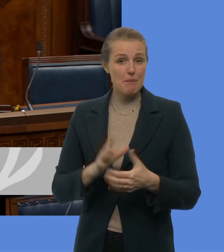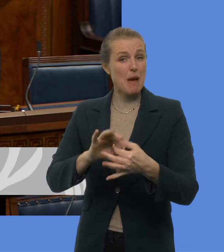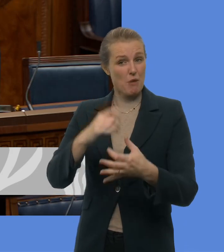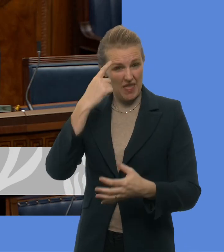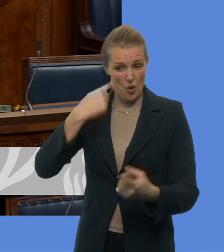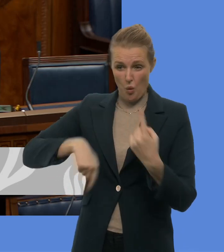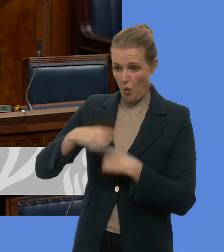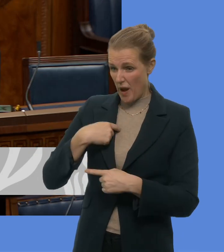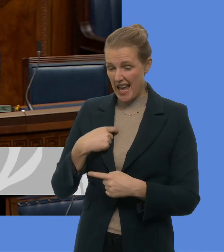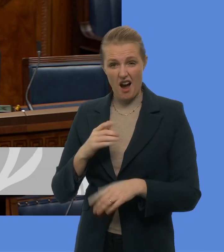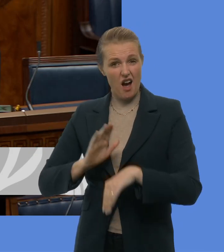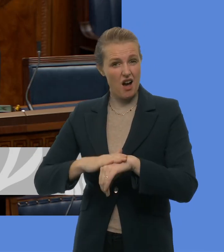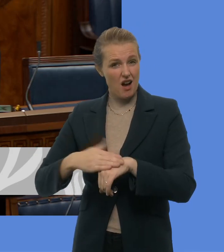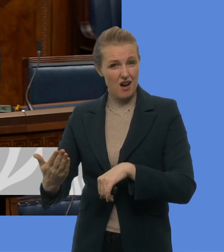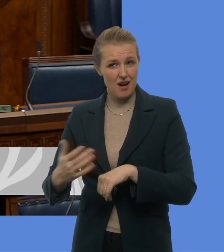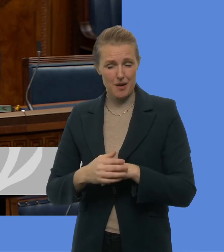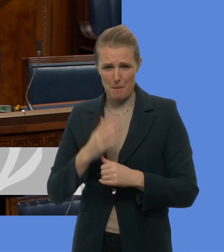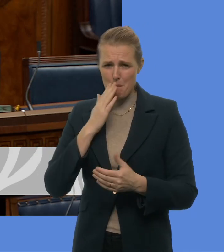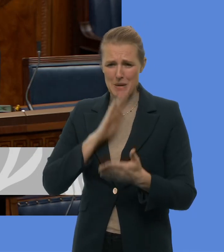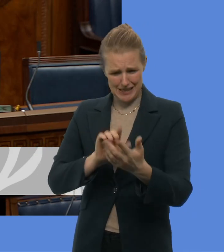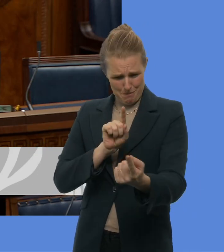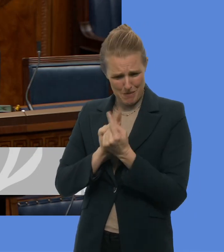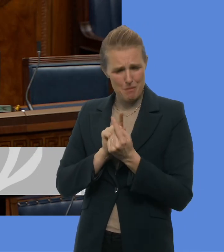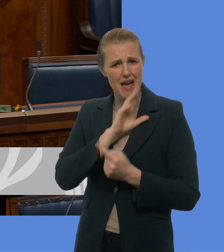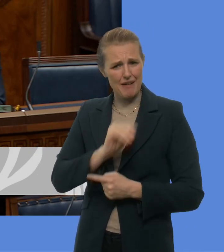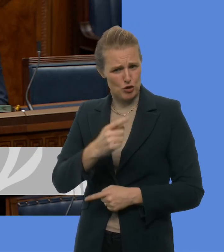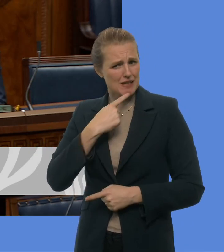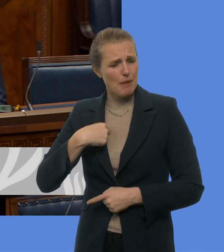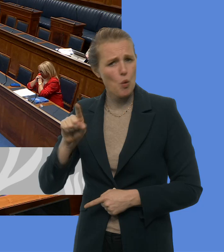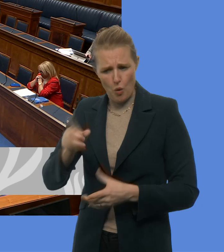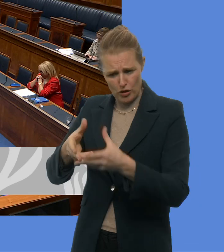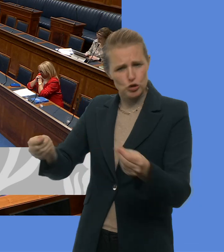that, come and see me after this and tell me what it is.